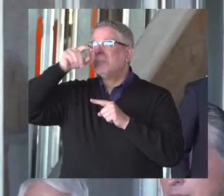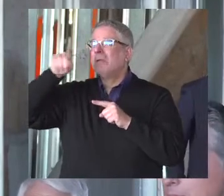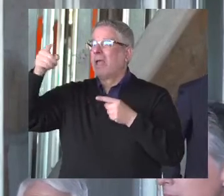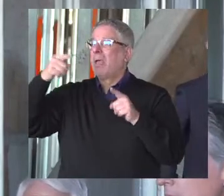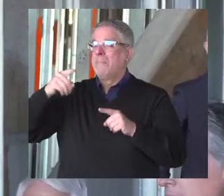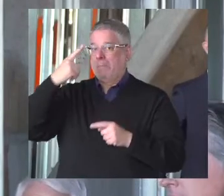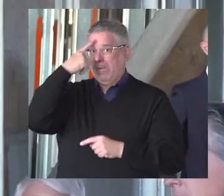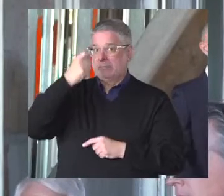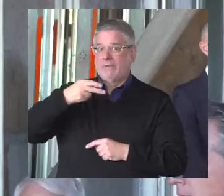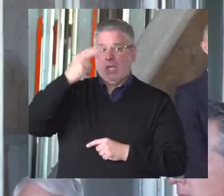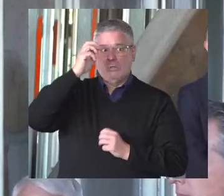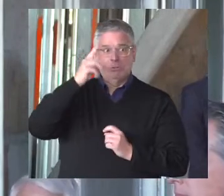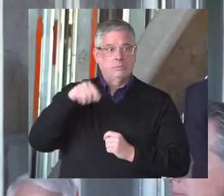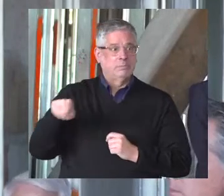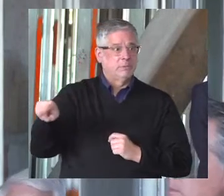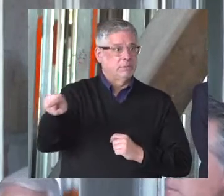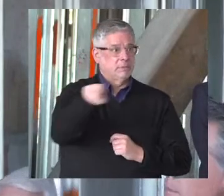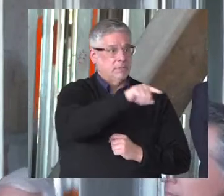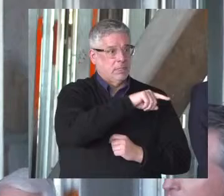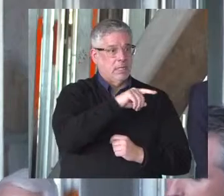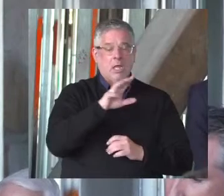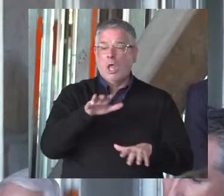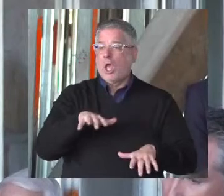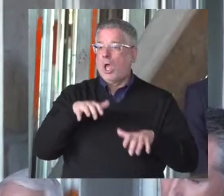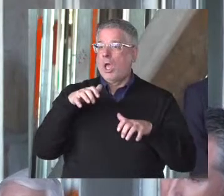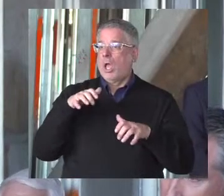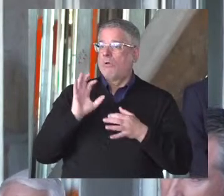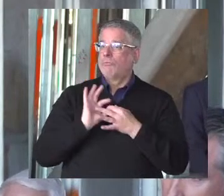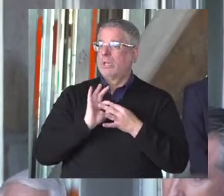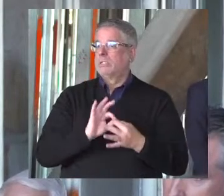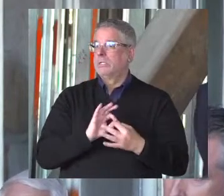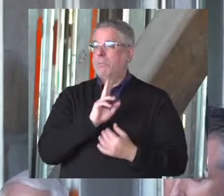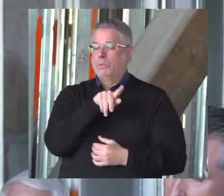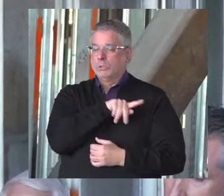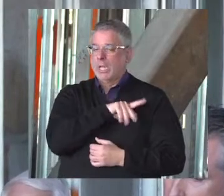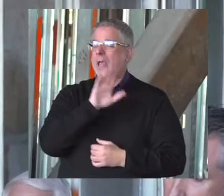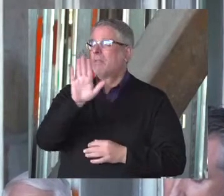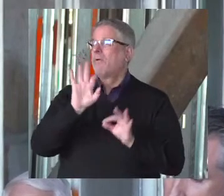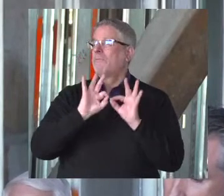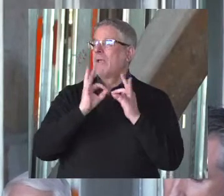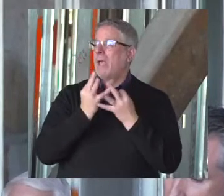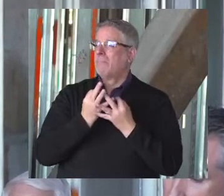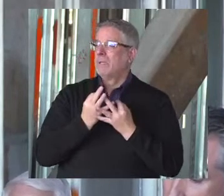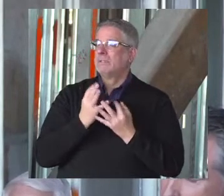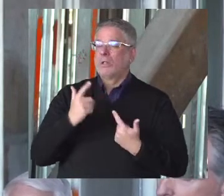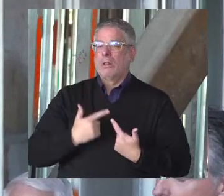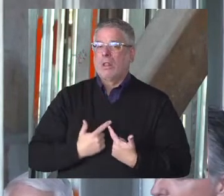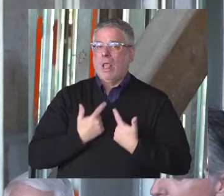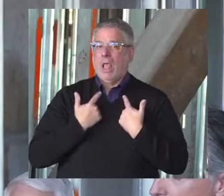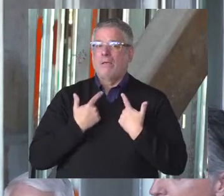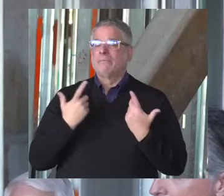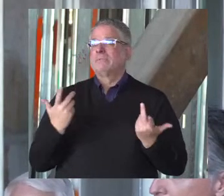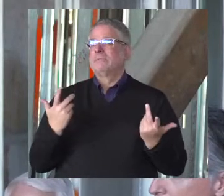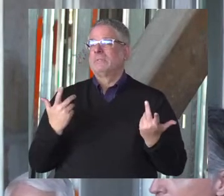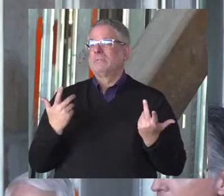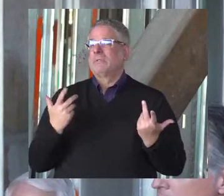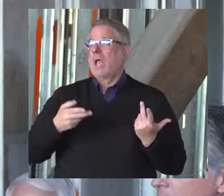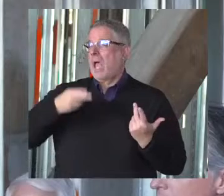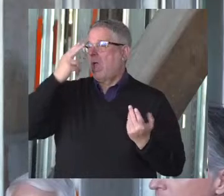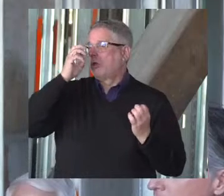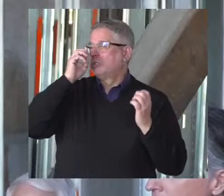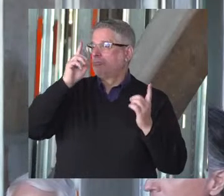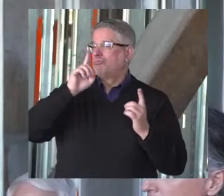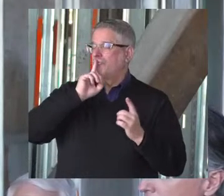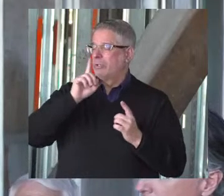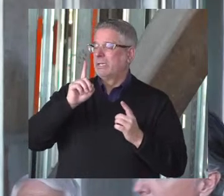of higher education. People sitting here in the audience have relationships personally and in their families and in their lives that where higher education